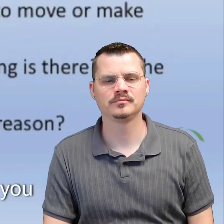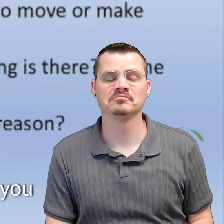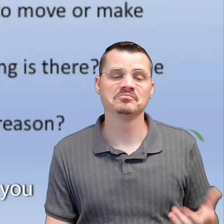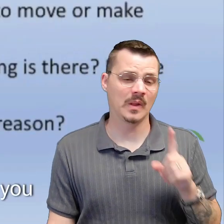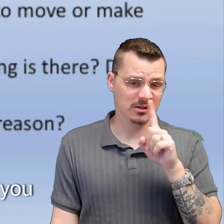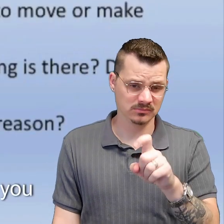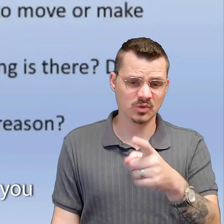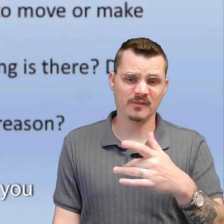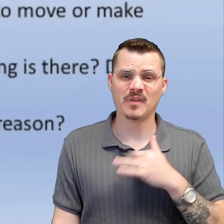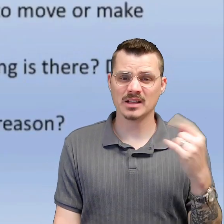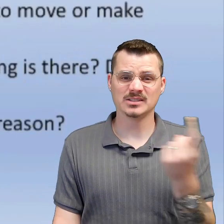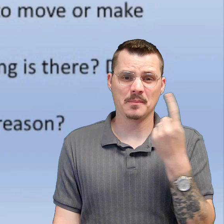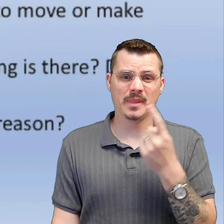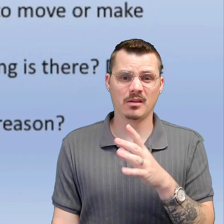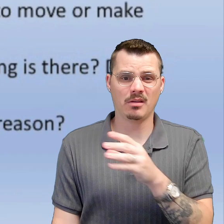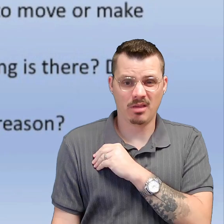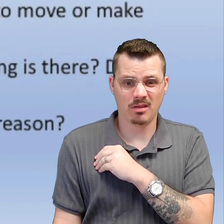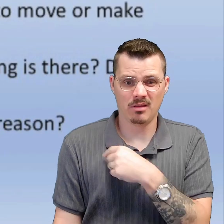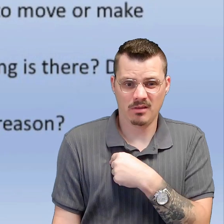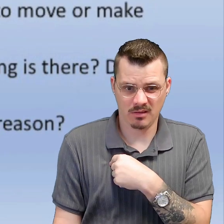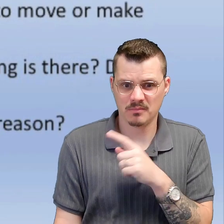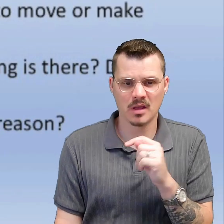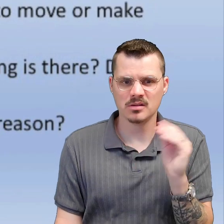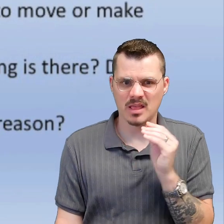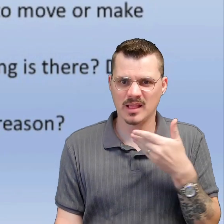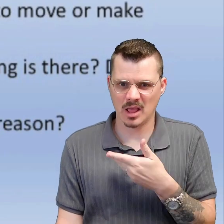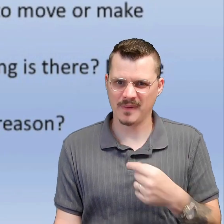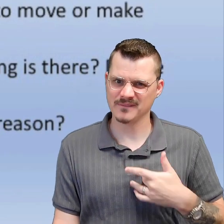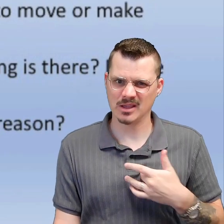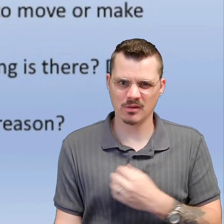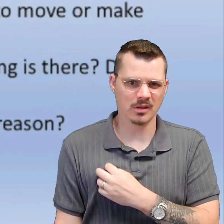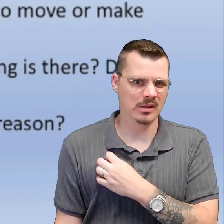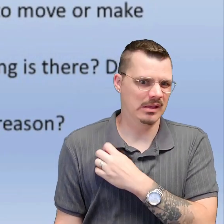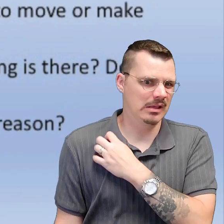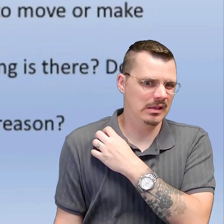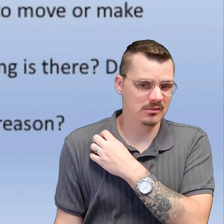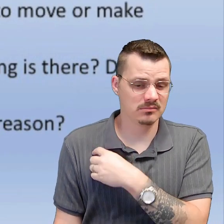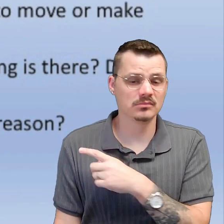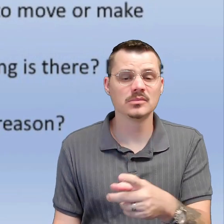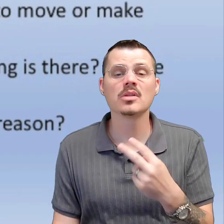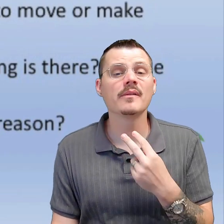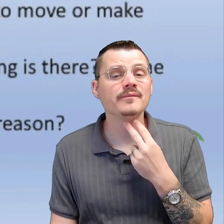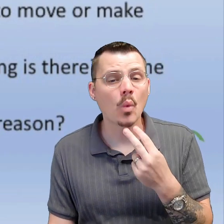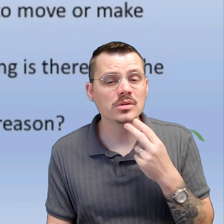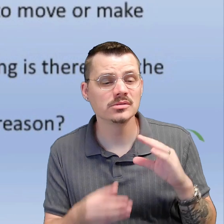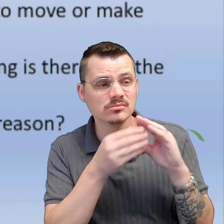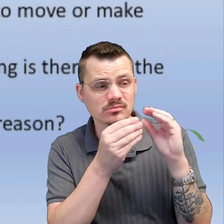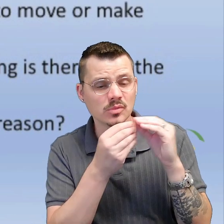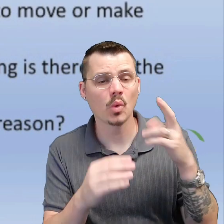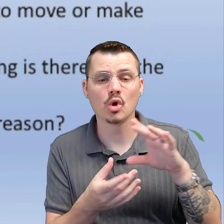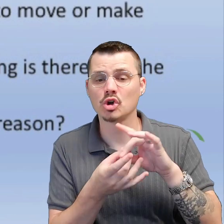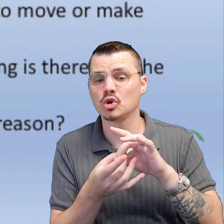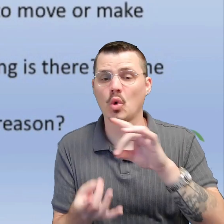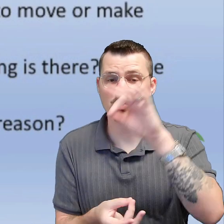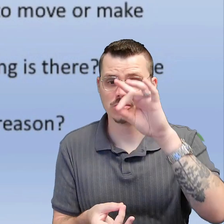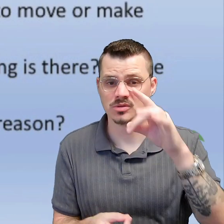Do you ever feel like something's on you and there's nothing there? Getting to tactile hallucinations. Do the voices or the